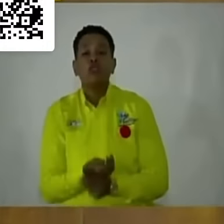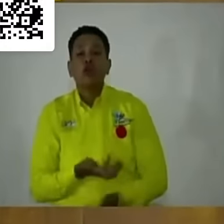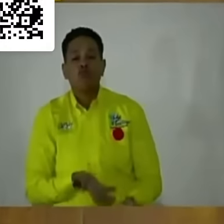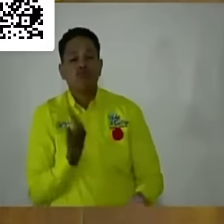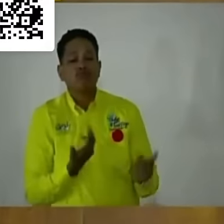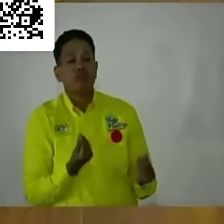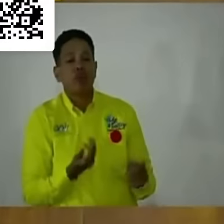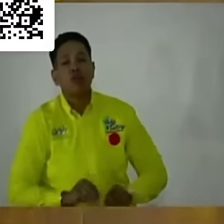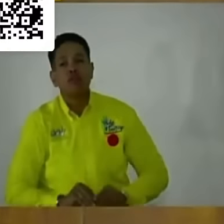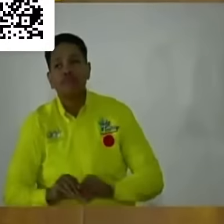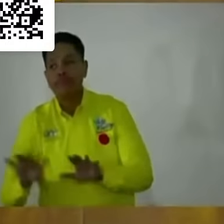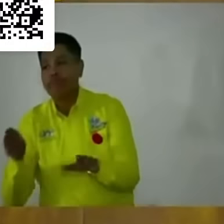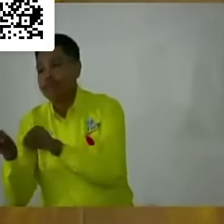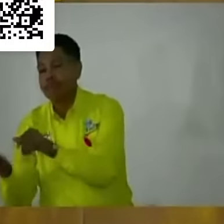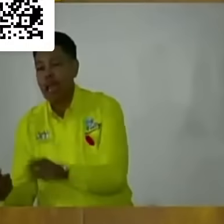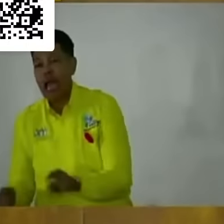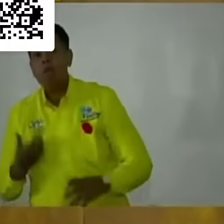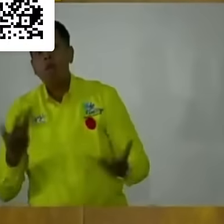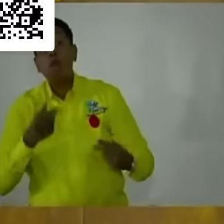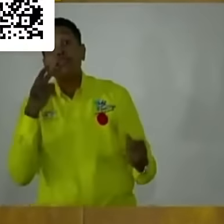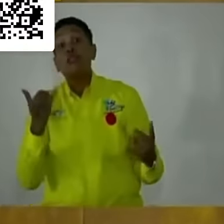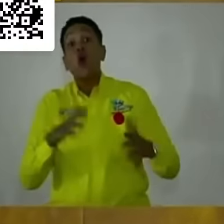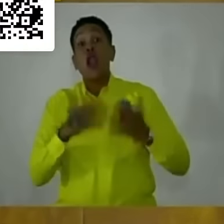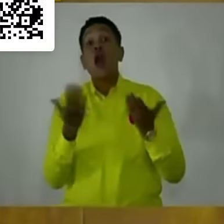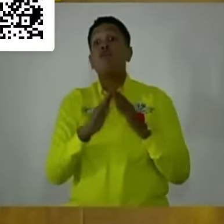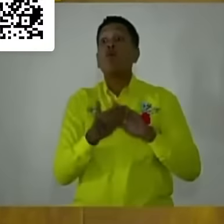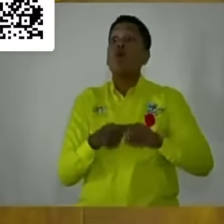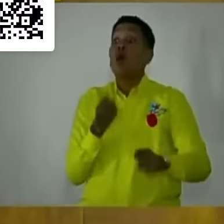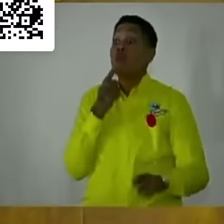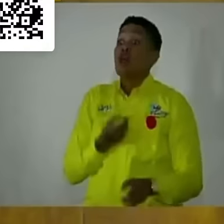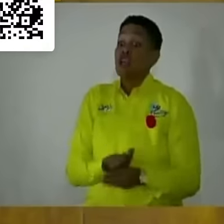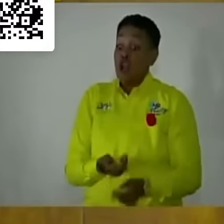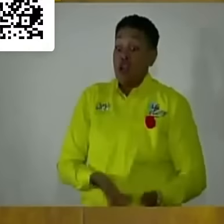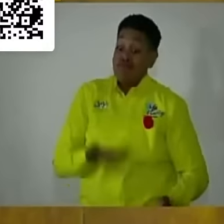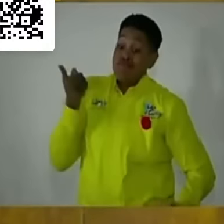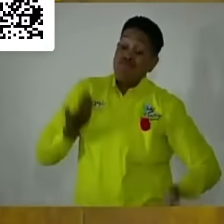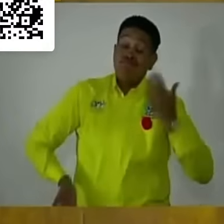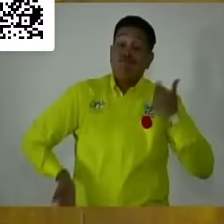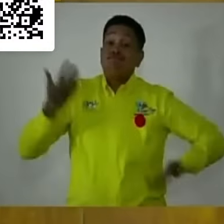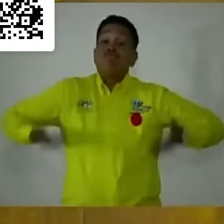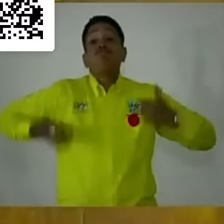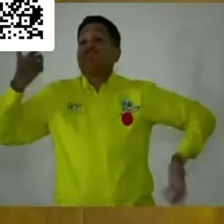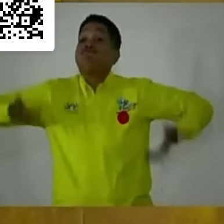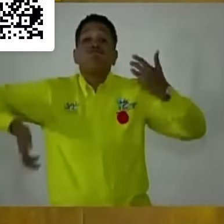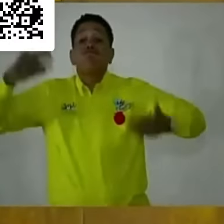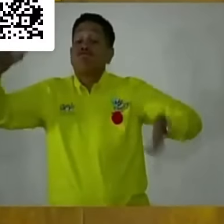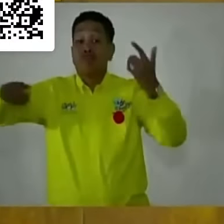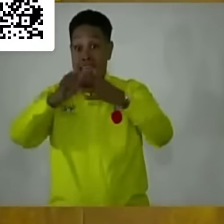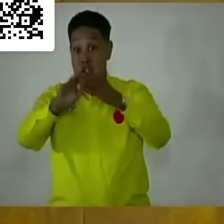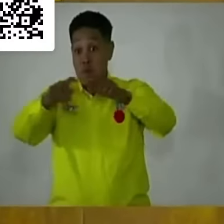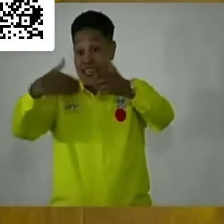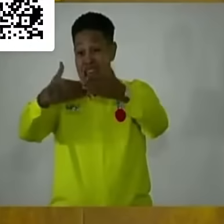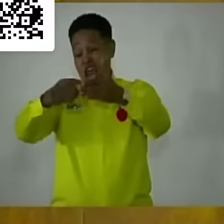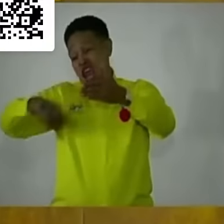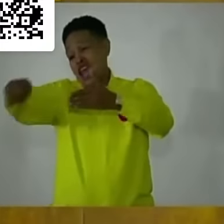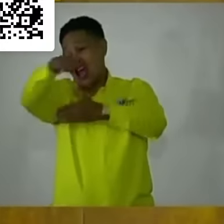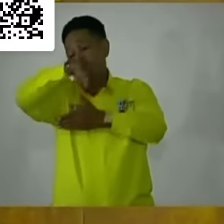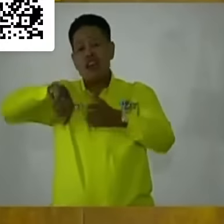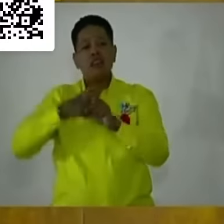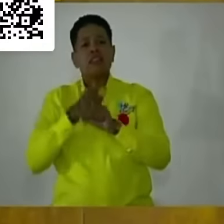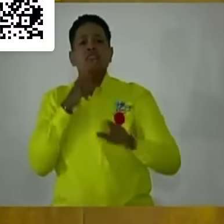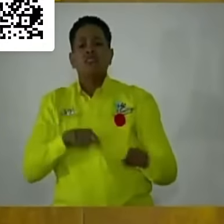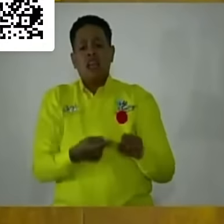seeing now is that a lot of the communities, once the mining starts in the vicinity even of the communities, they begin to